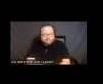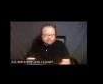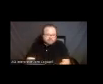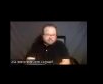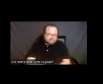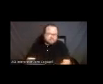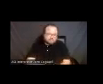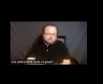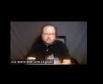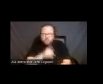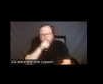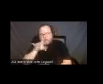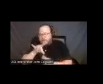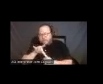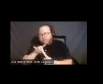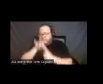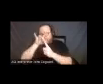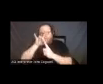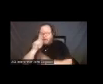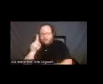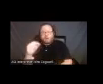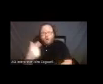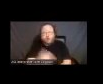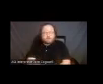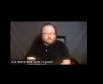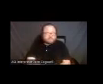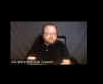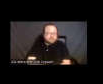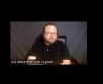They're special dogs.